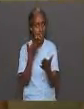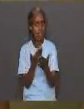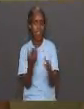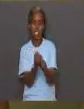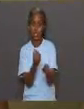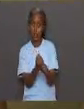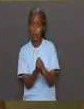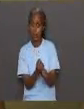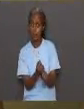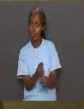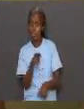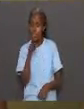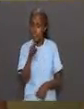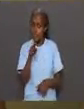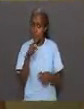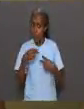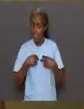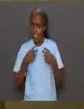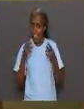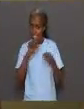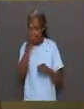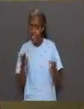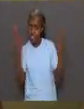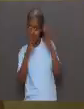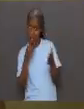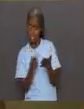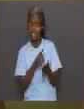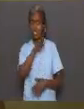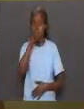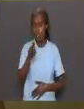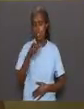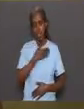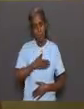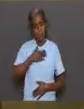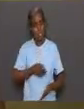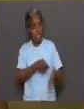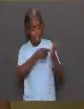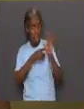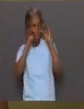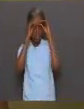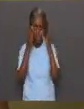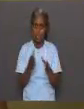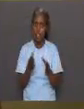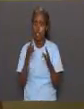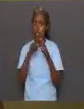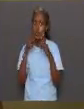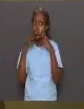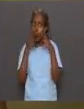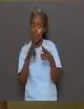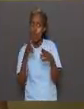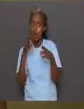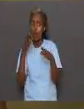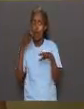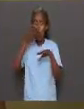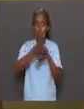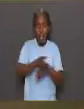Great job! If you had any trouble with these questions, please ask teacher to look